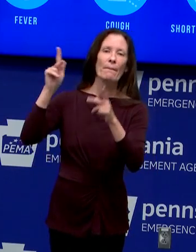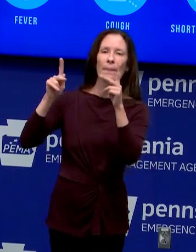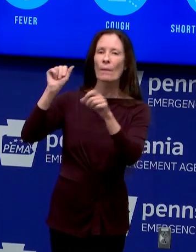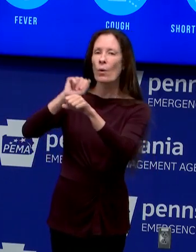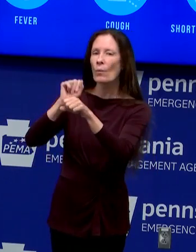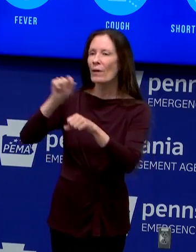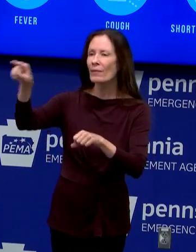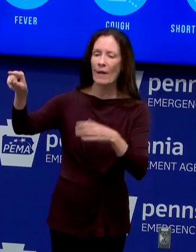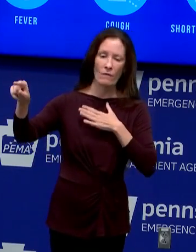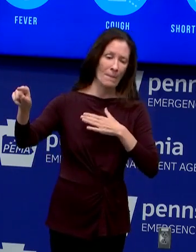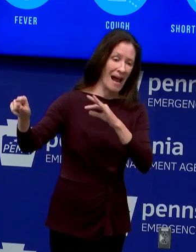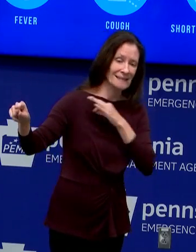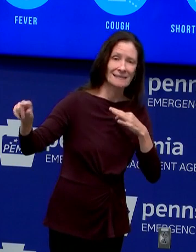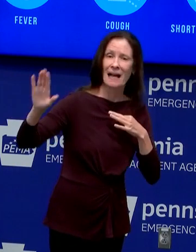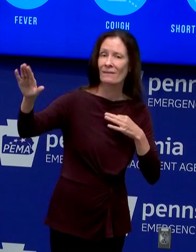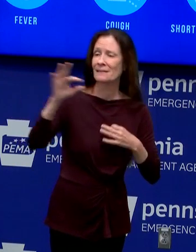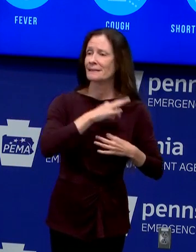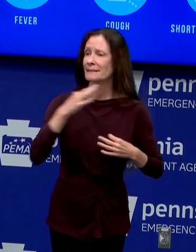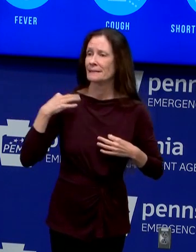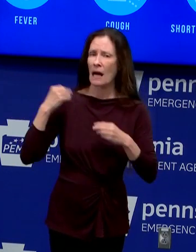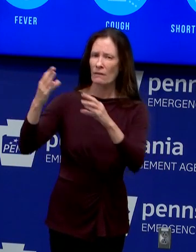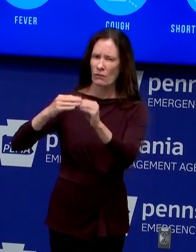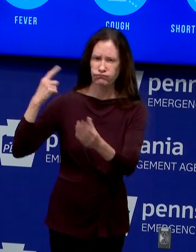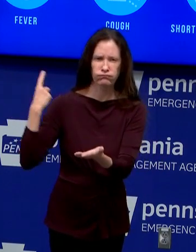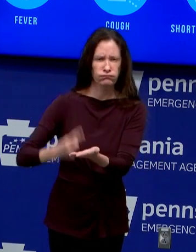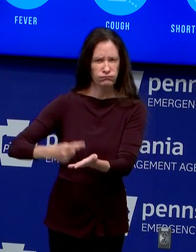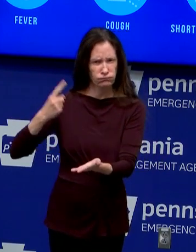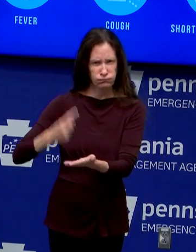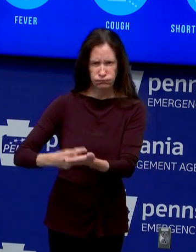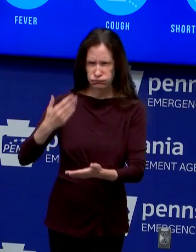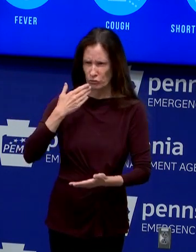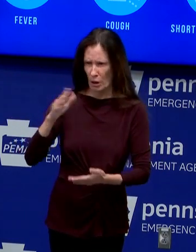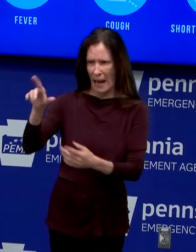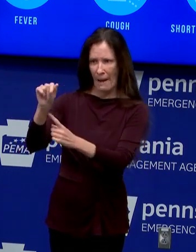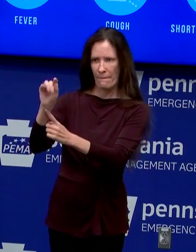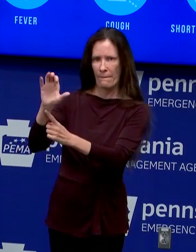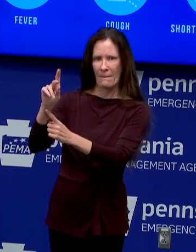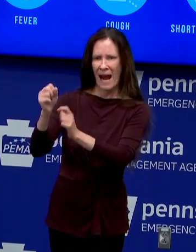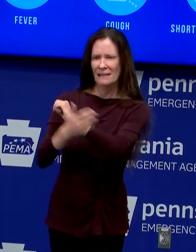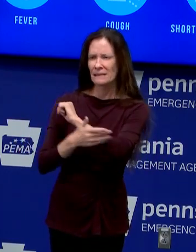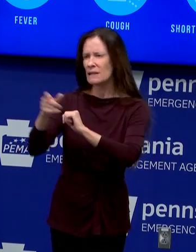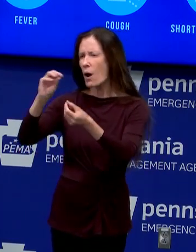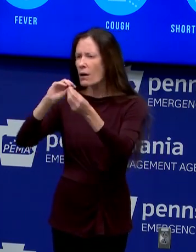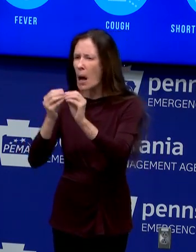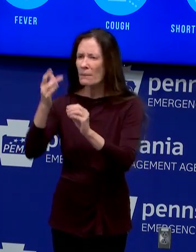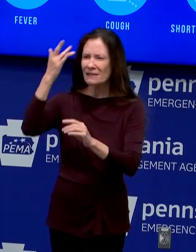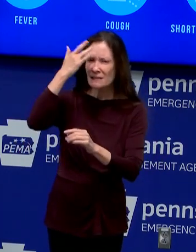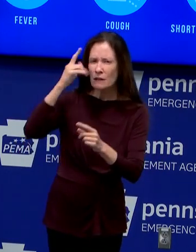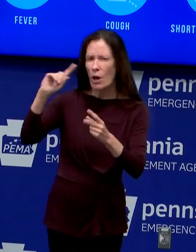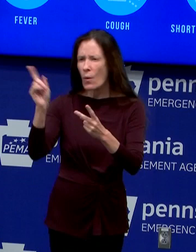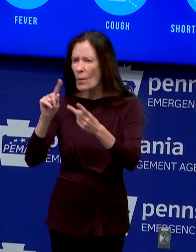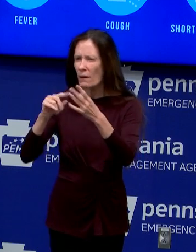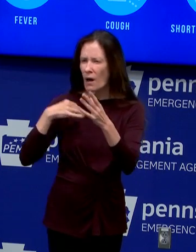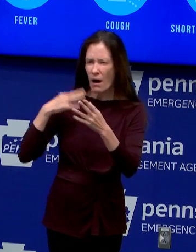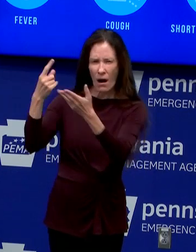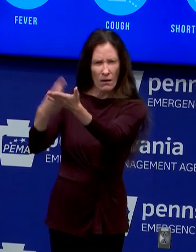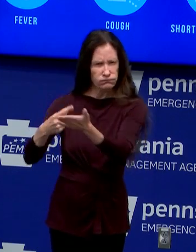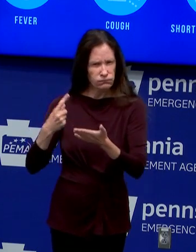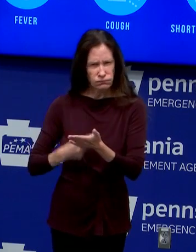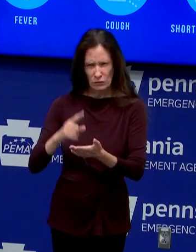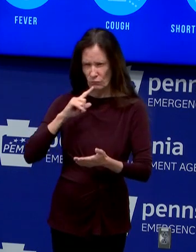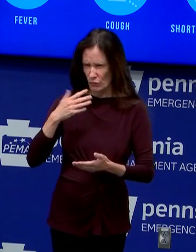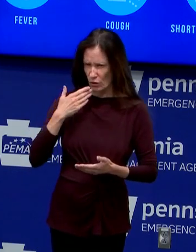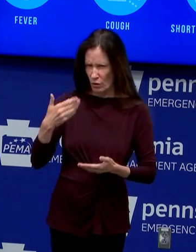about Bucks County in terms of the number of cases and locations of cases. And we're going to be working with them as well